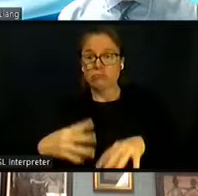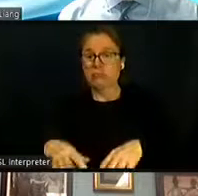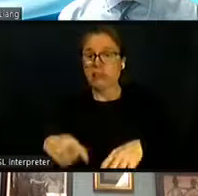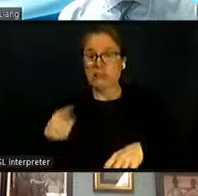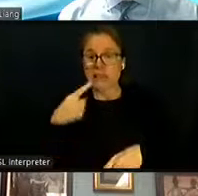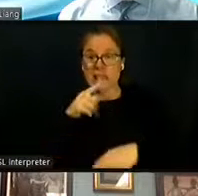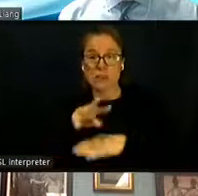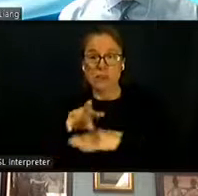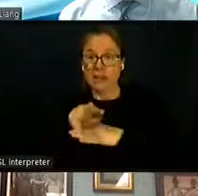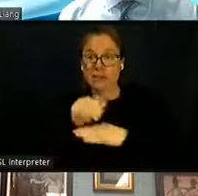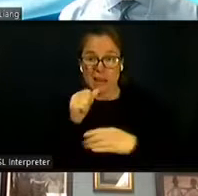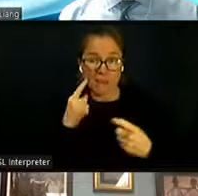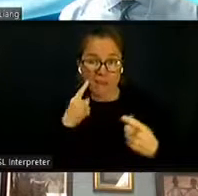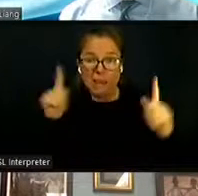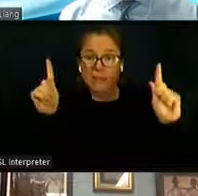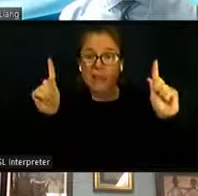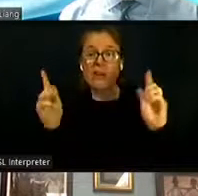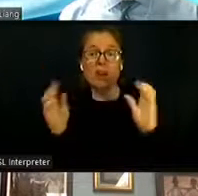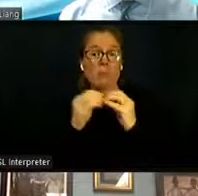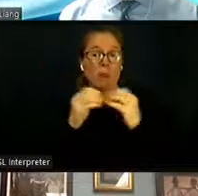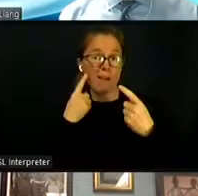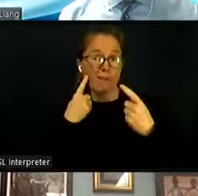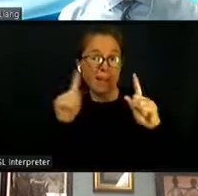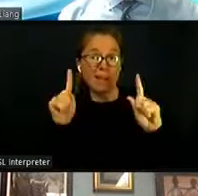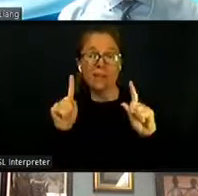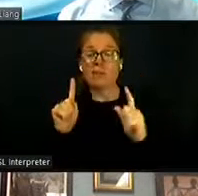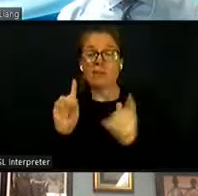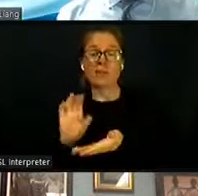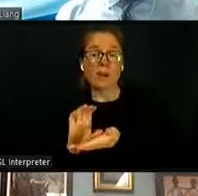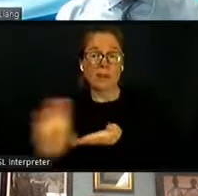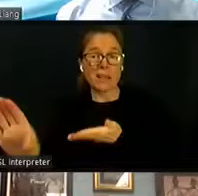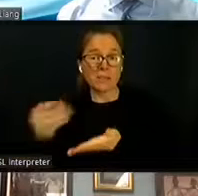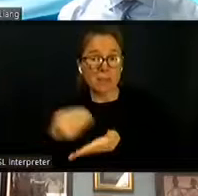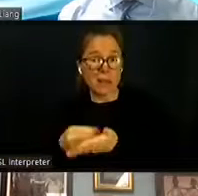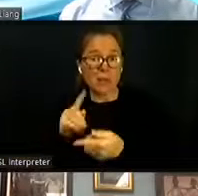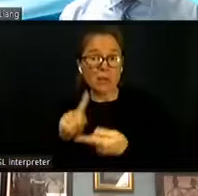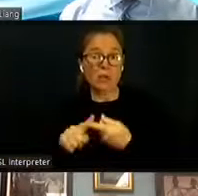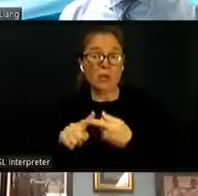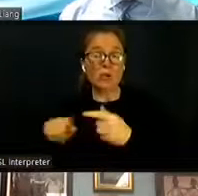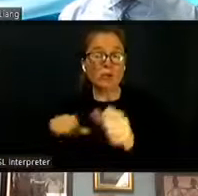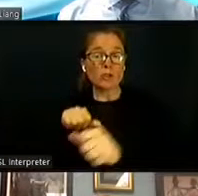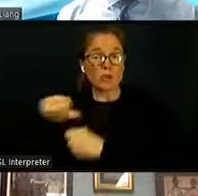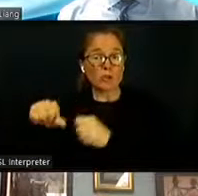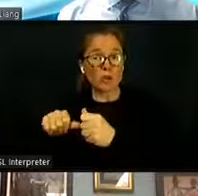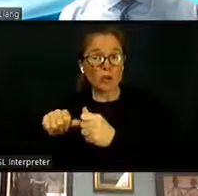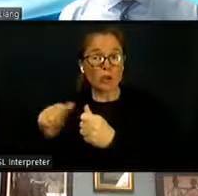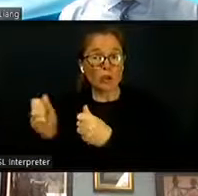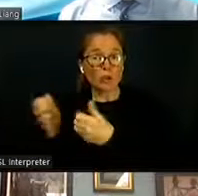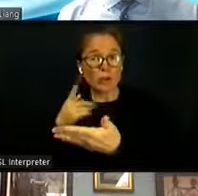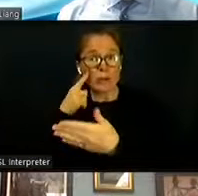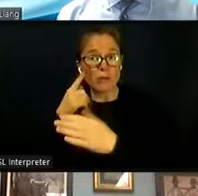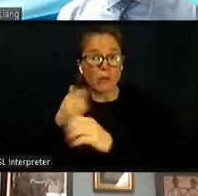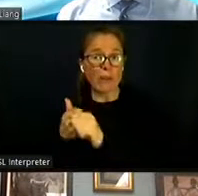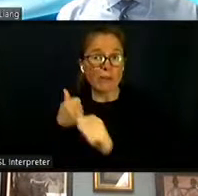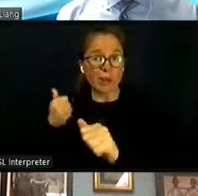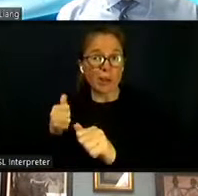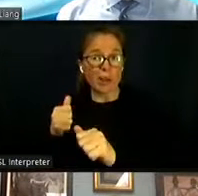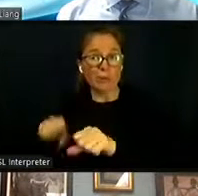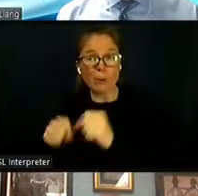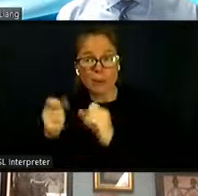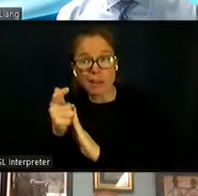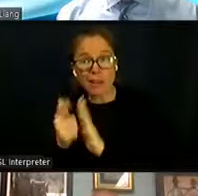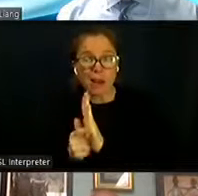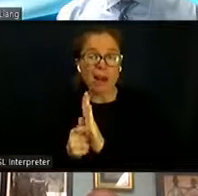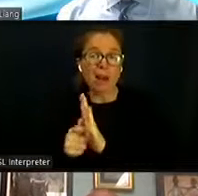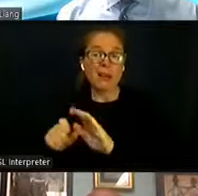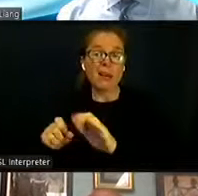very ineffective and that it would be much more effective to invest funds into social services that would prevent crime and prevent the conditions